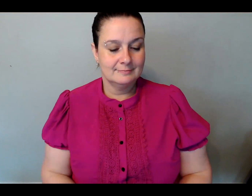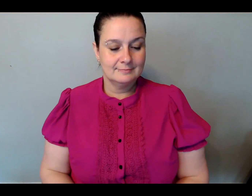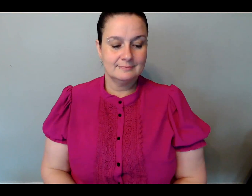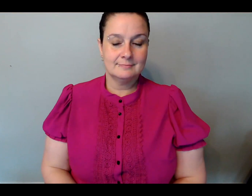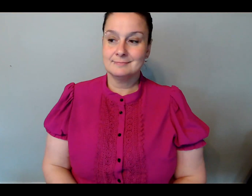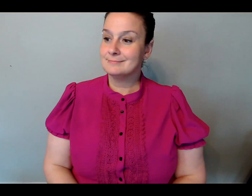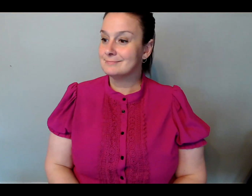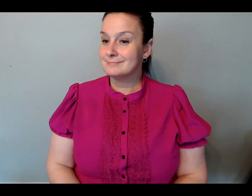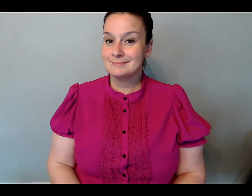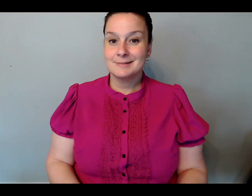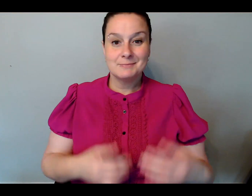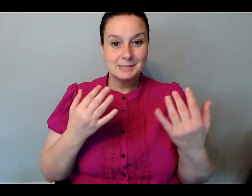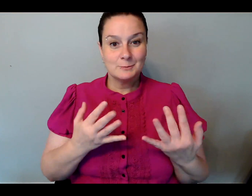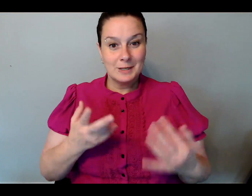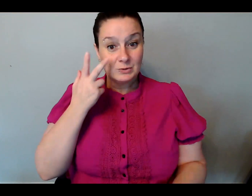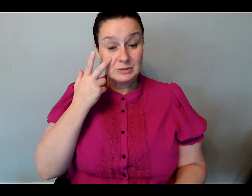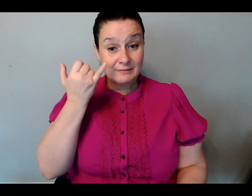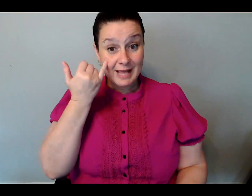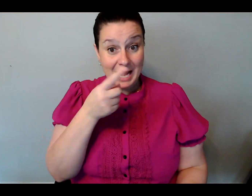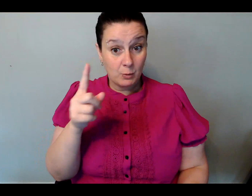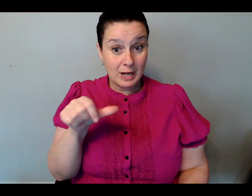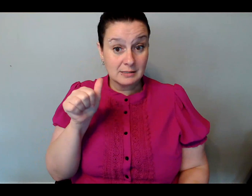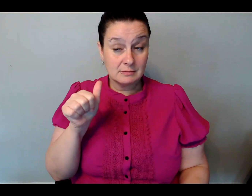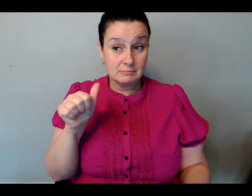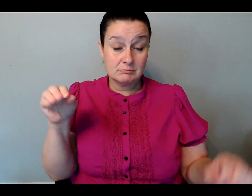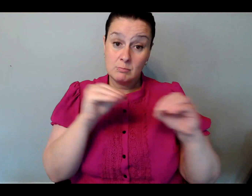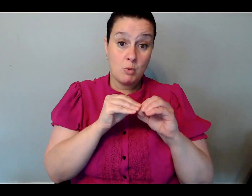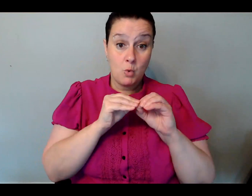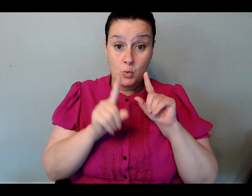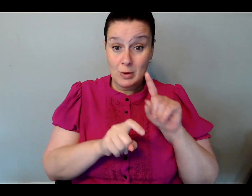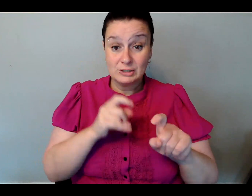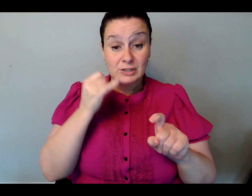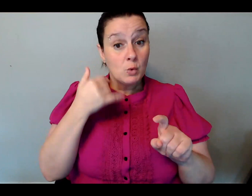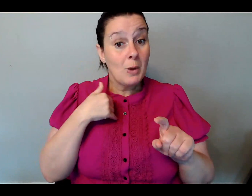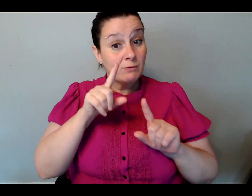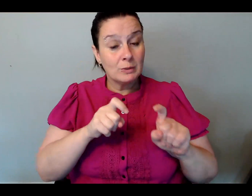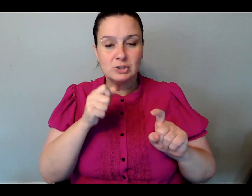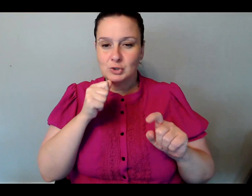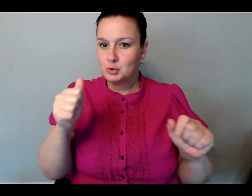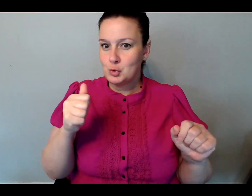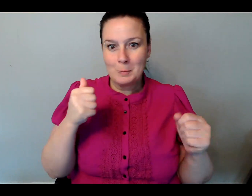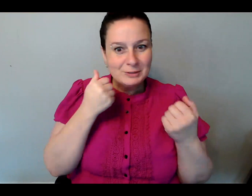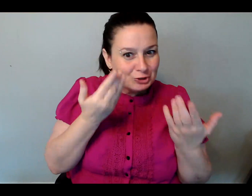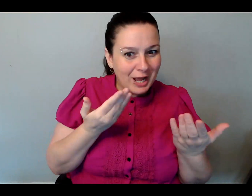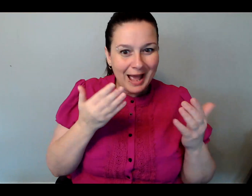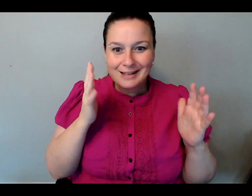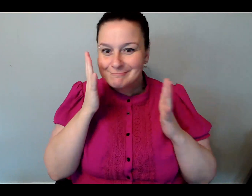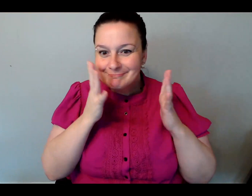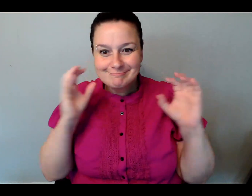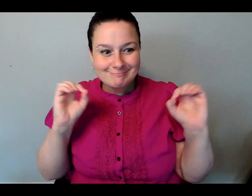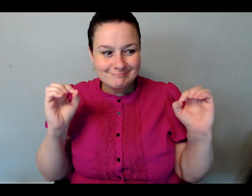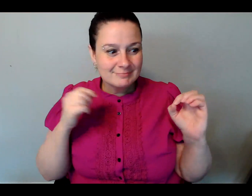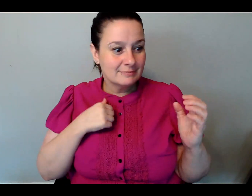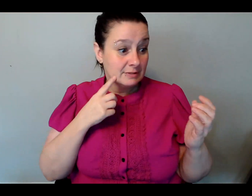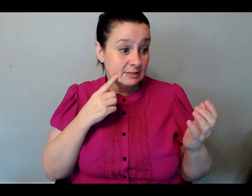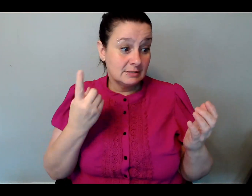Just waiting to see if anybody has any more questions. If you have a question, don't be shy. Someone else might have the same